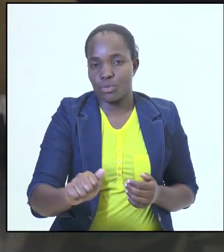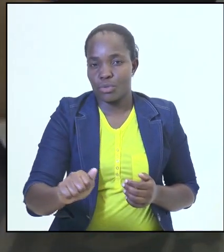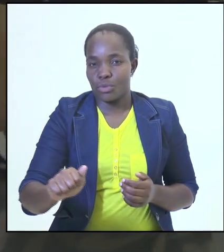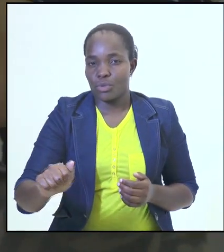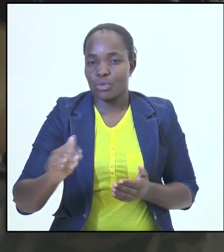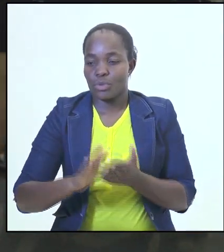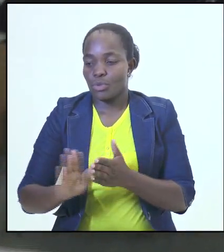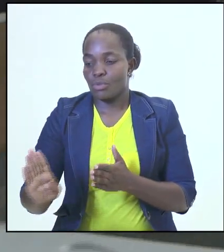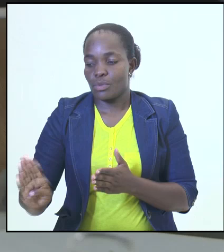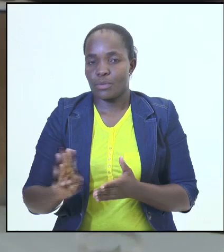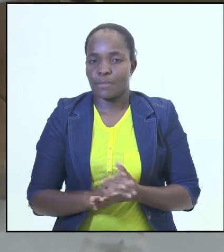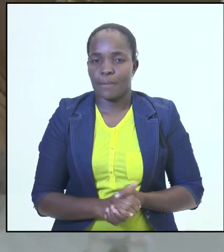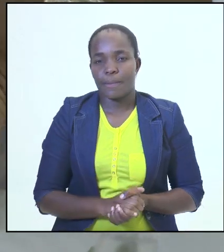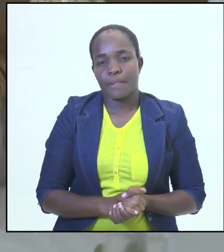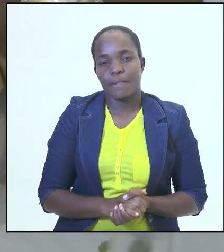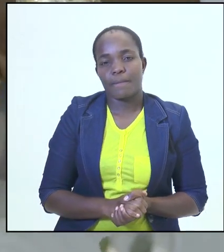and B.